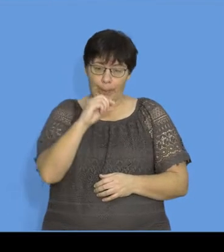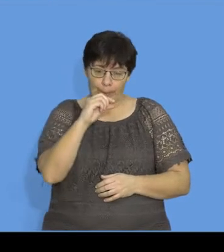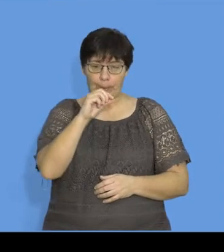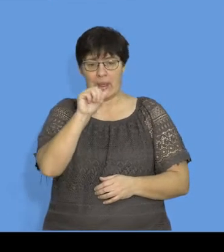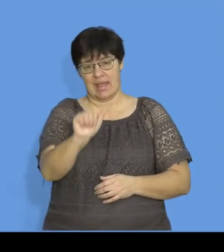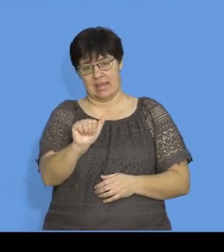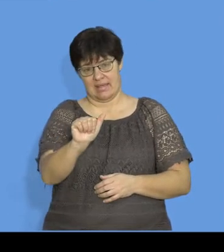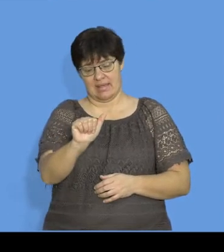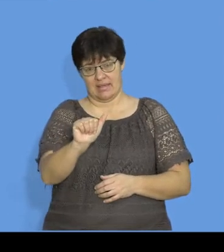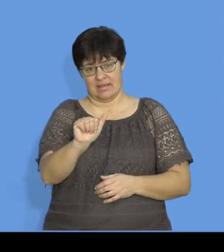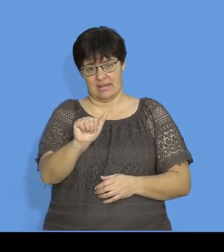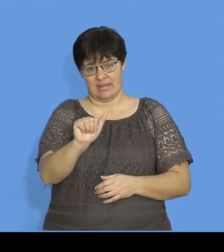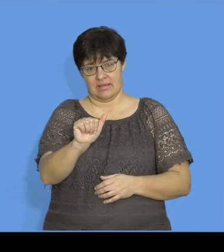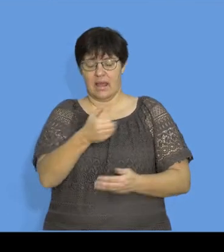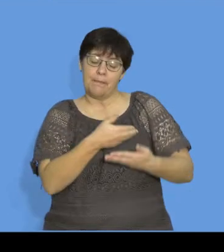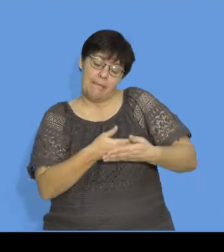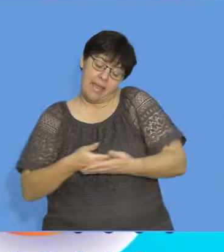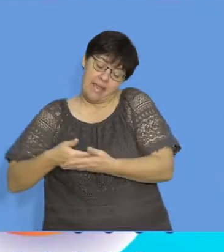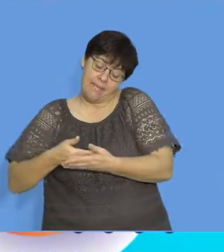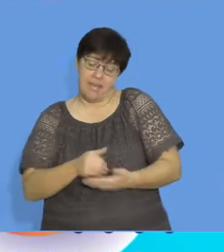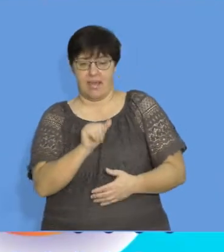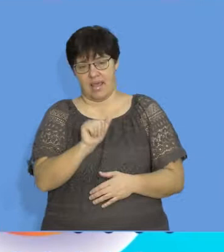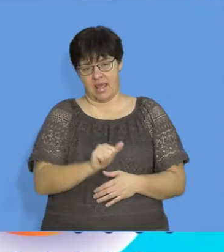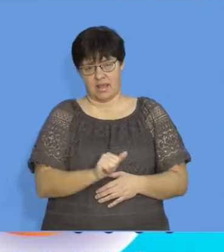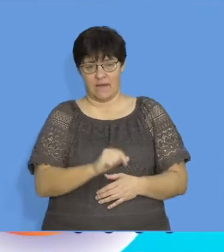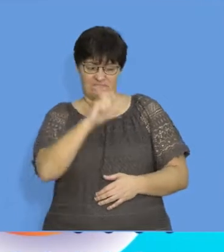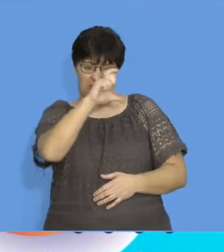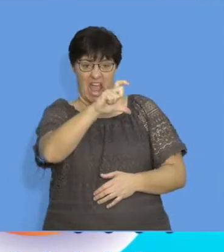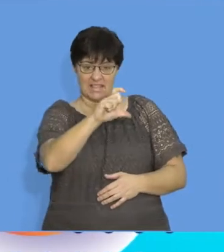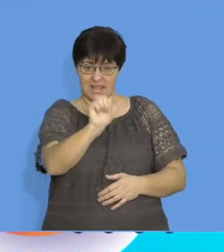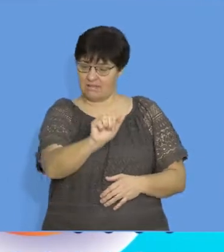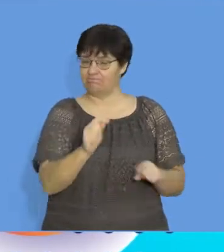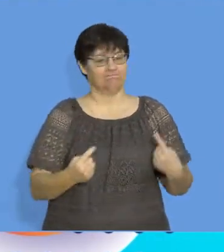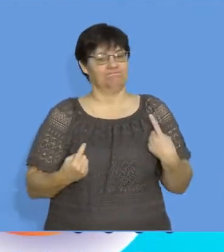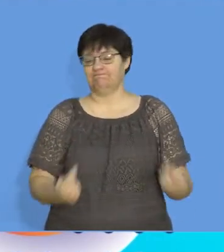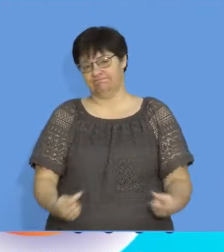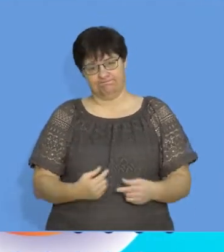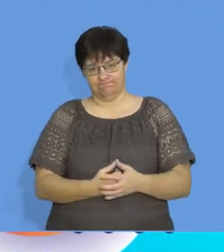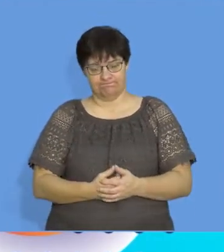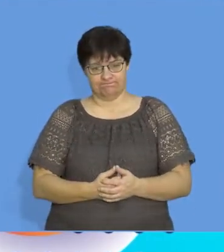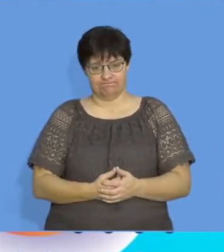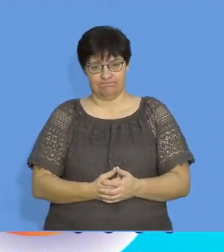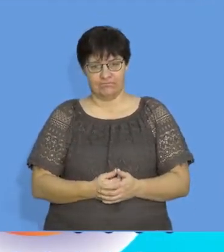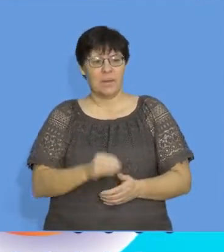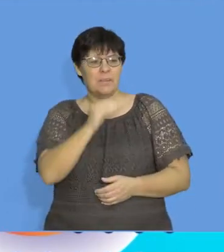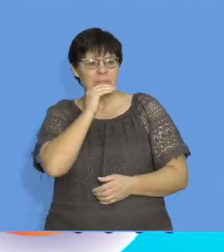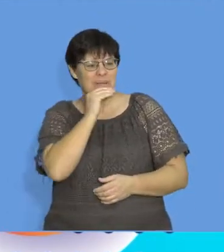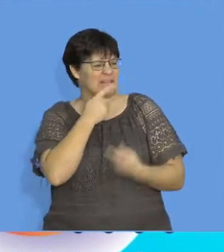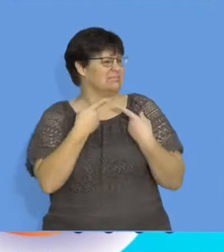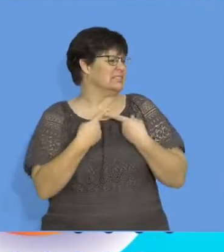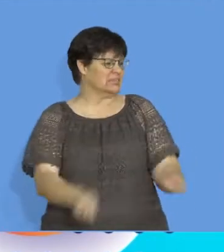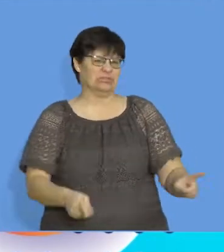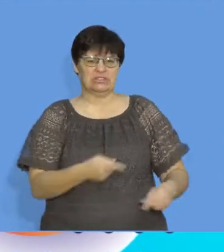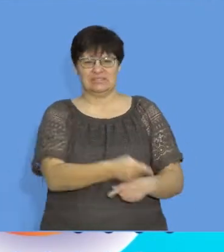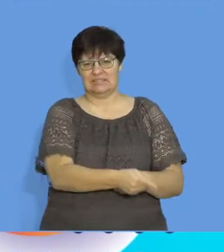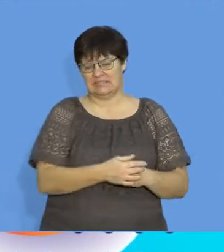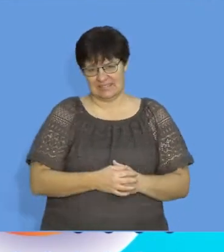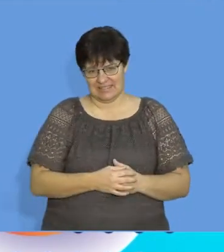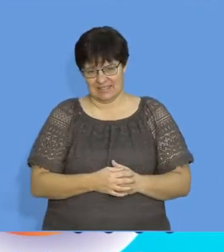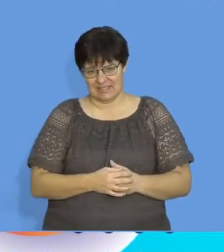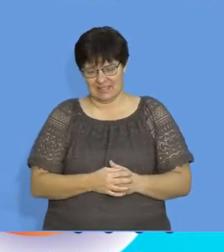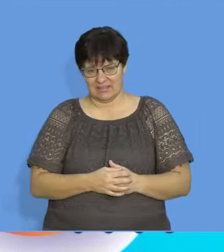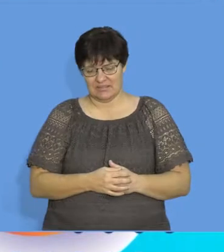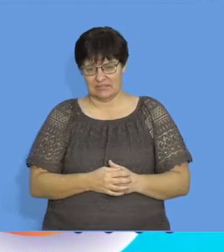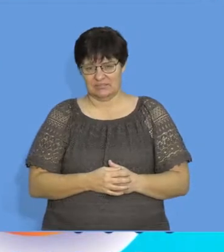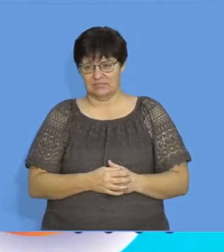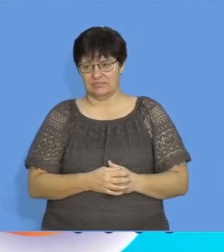lowercase a. It's a baby a. You can't make it a capital A. Capital A means something completely different, so be